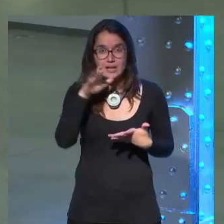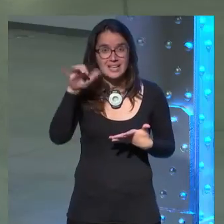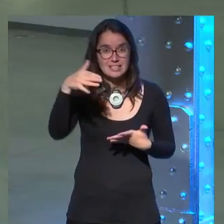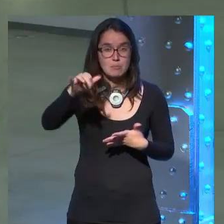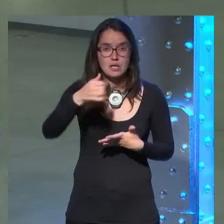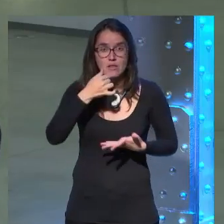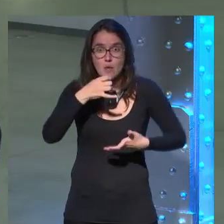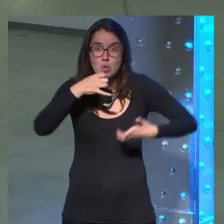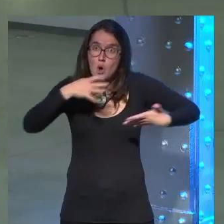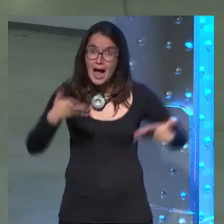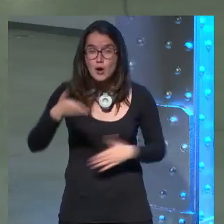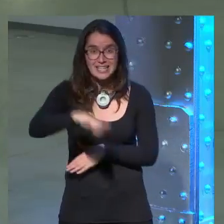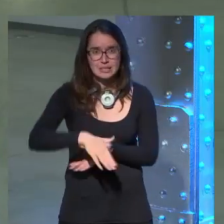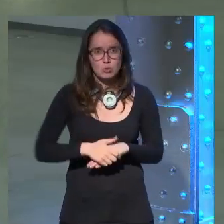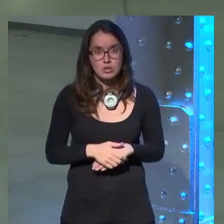now."